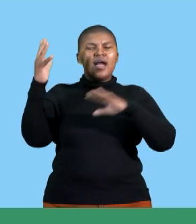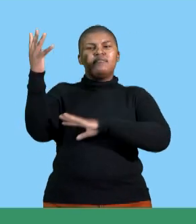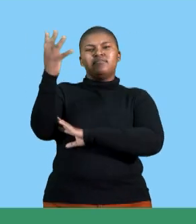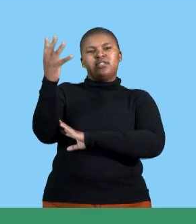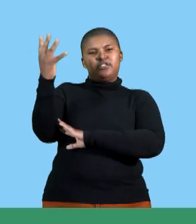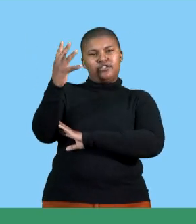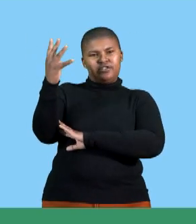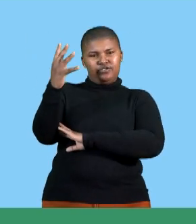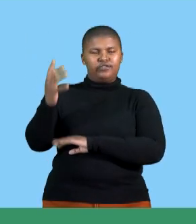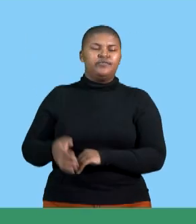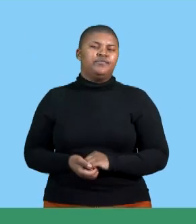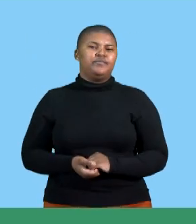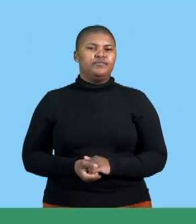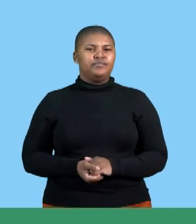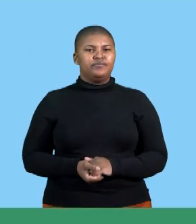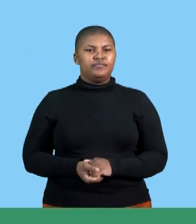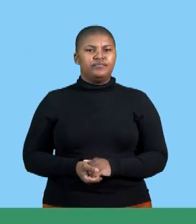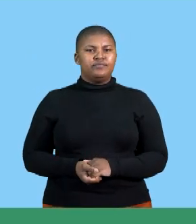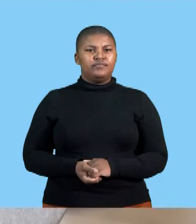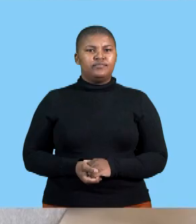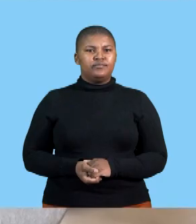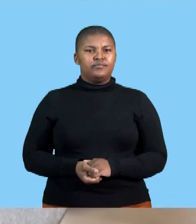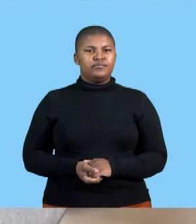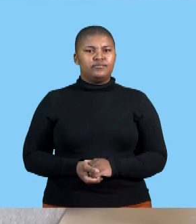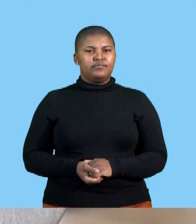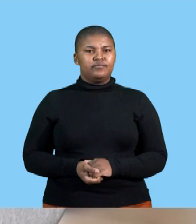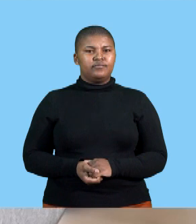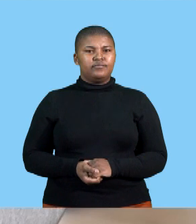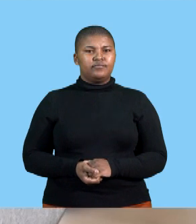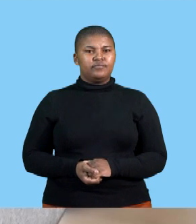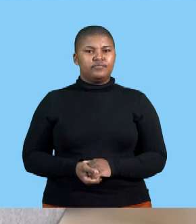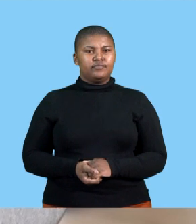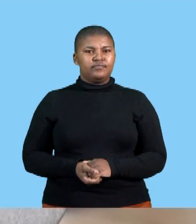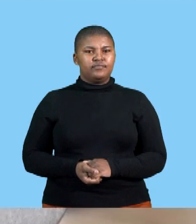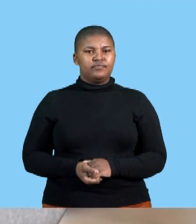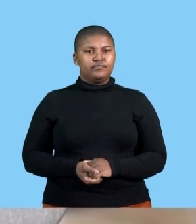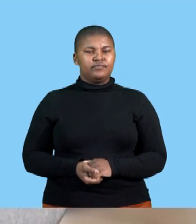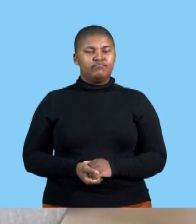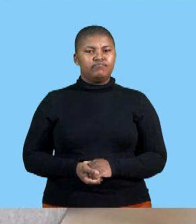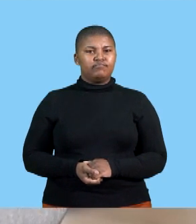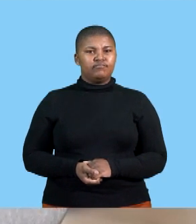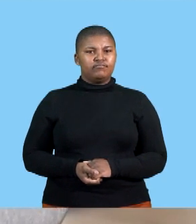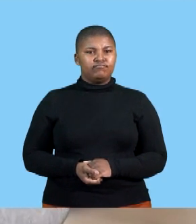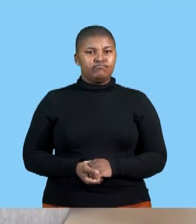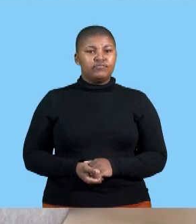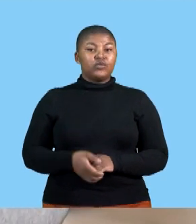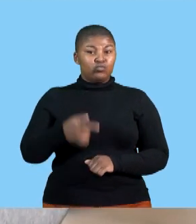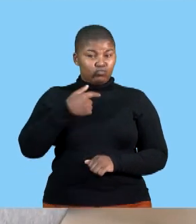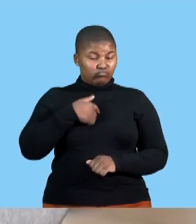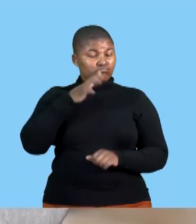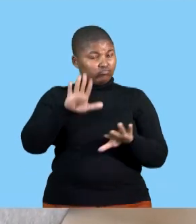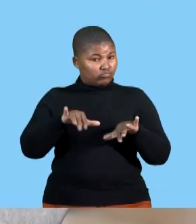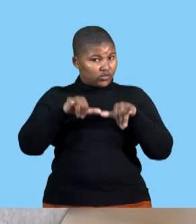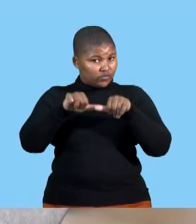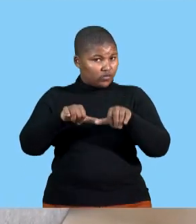points or enhance a presentation. All right, as mentioned, that we'll have a